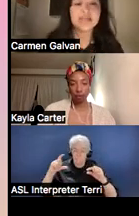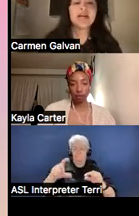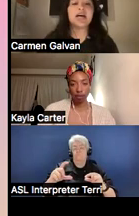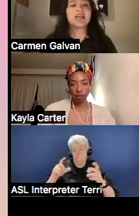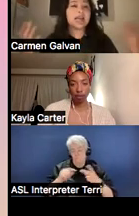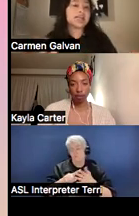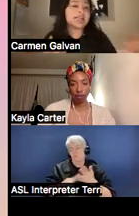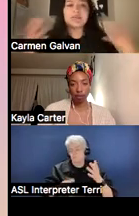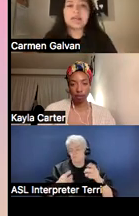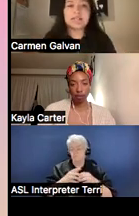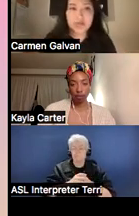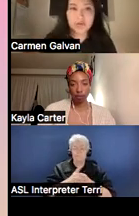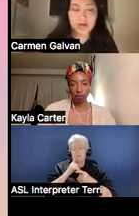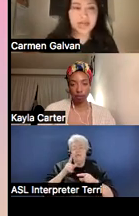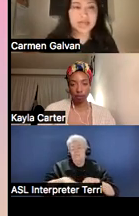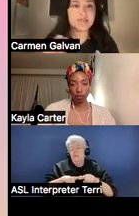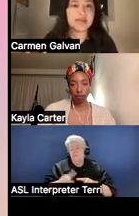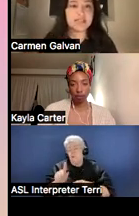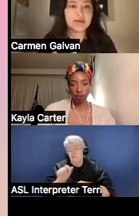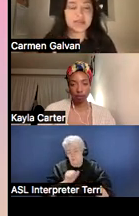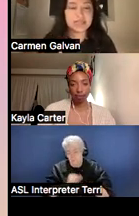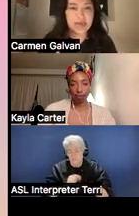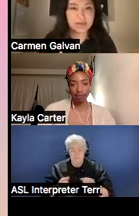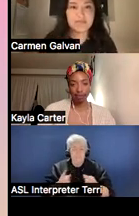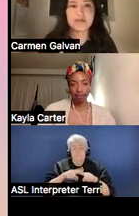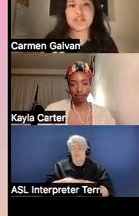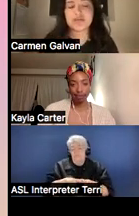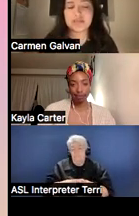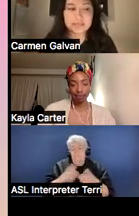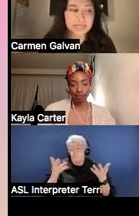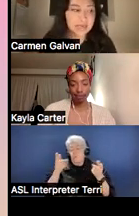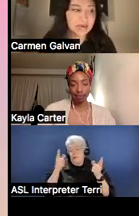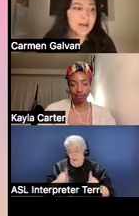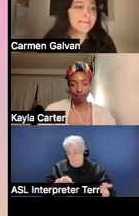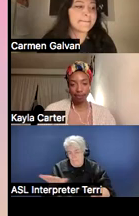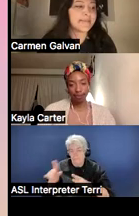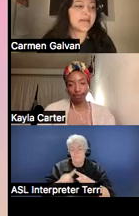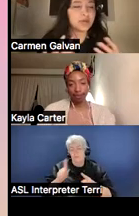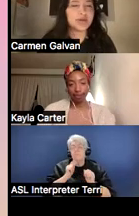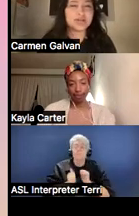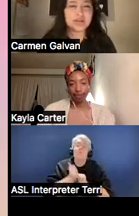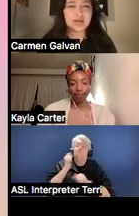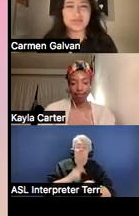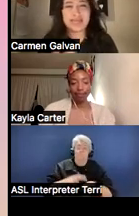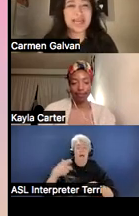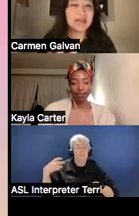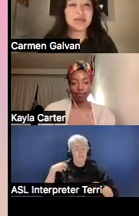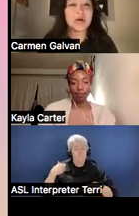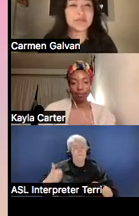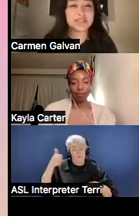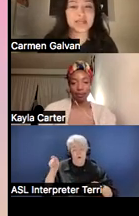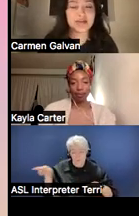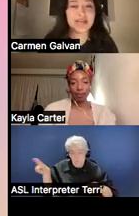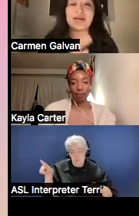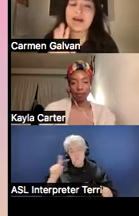seen. Again, it depends where you work. It depends how things happen. But generally speaking, employers can be